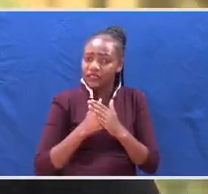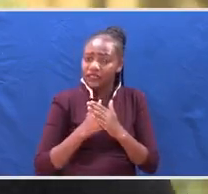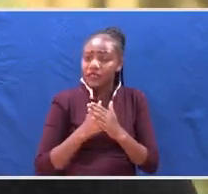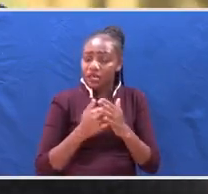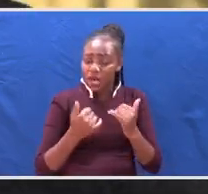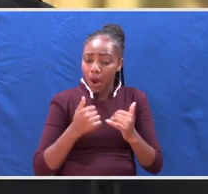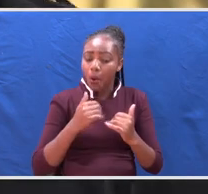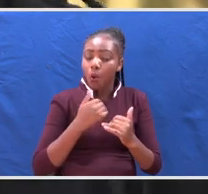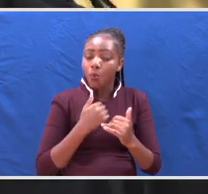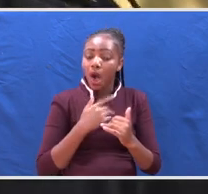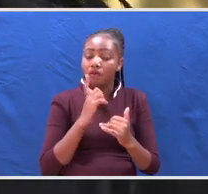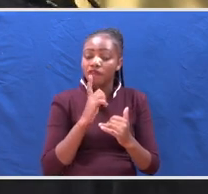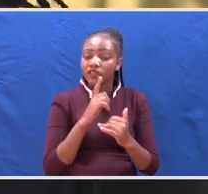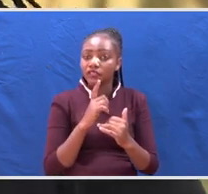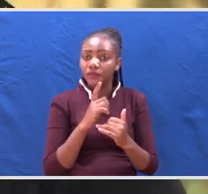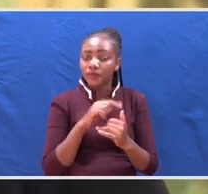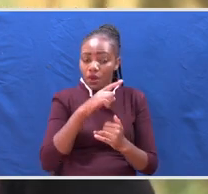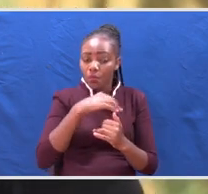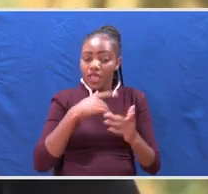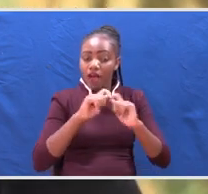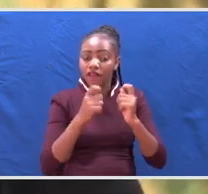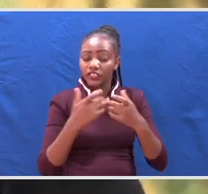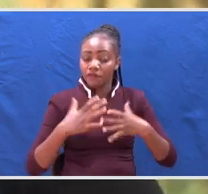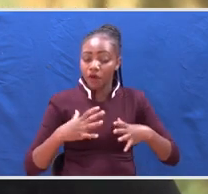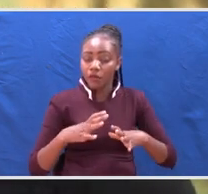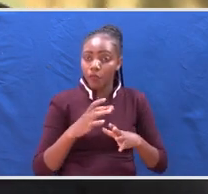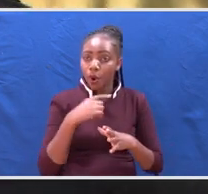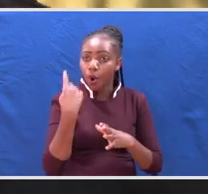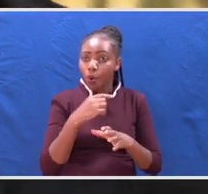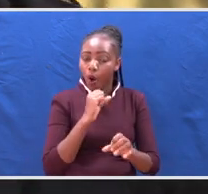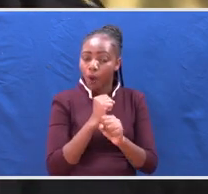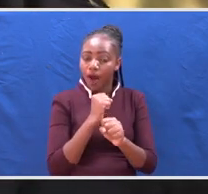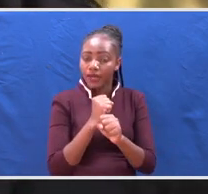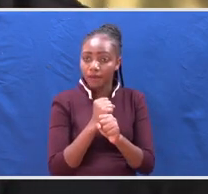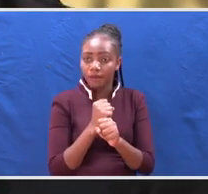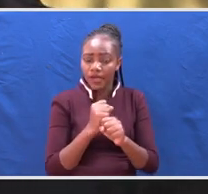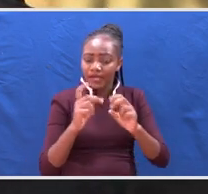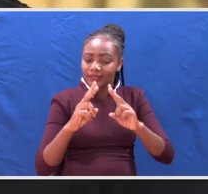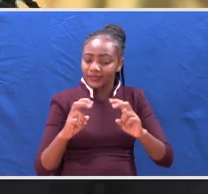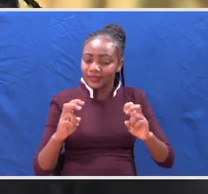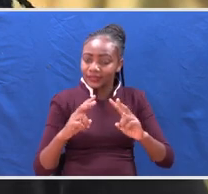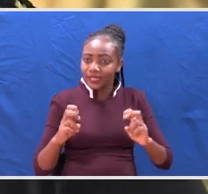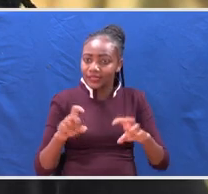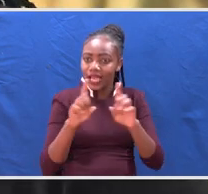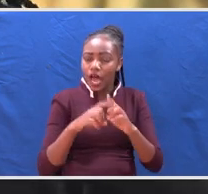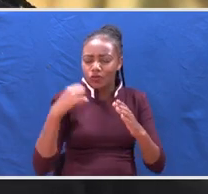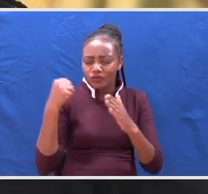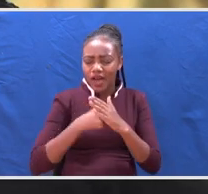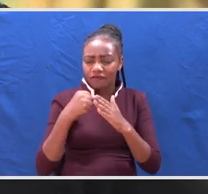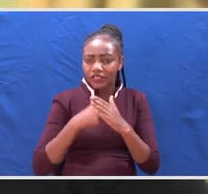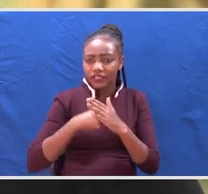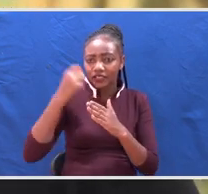place. So we have vulture people who are engaged in vulture research, and they are advocating